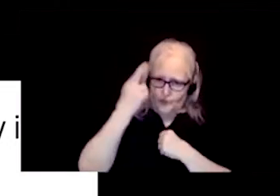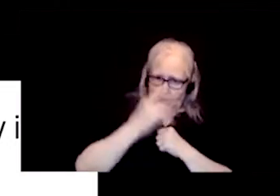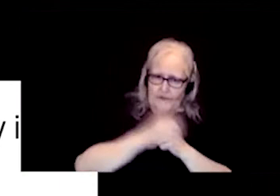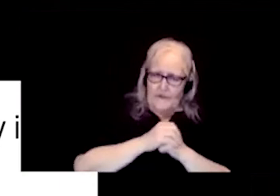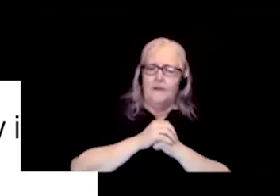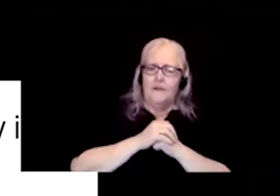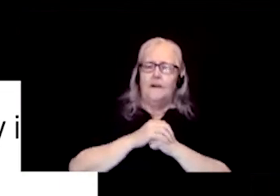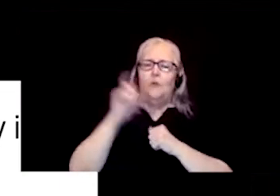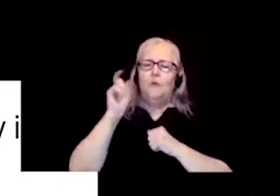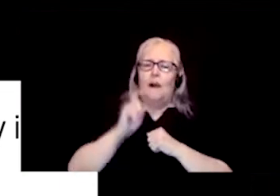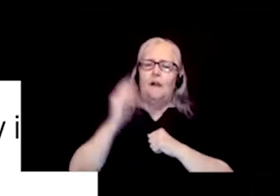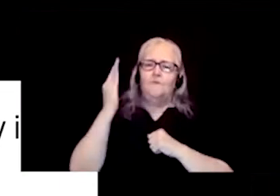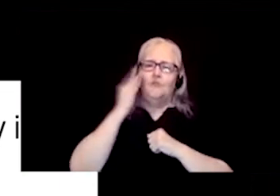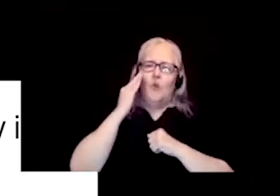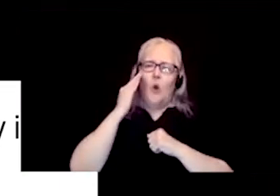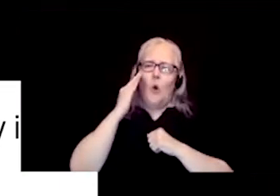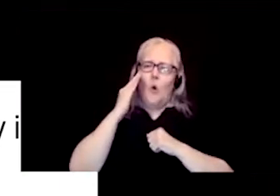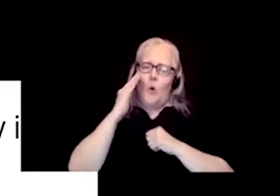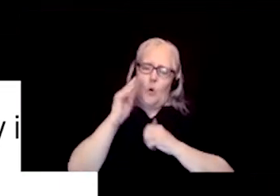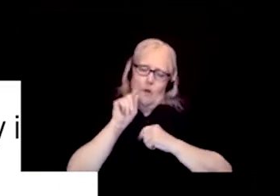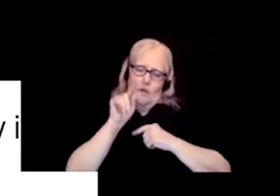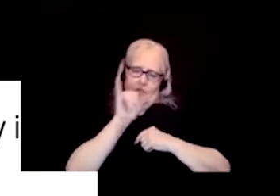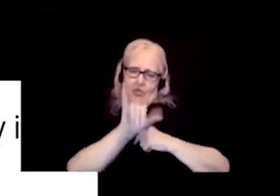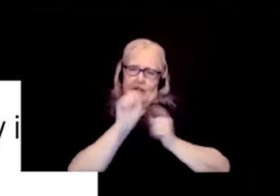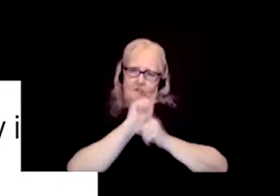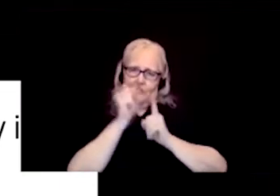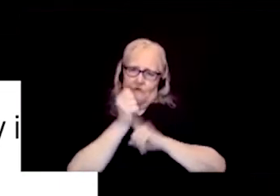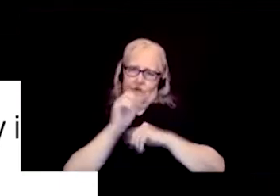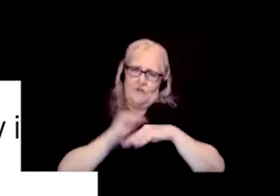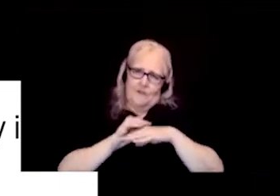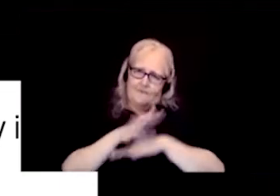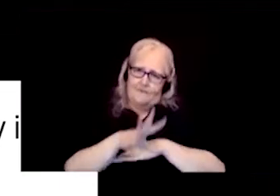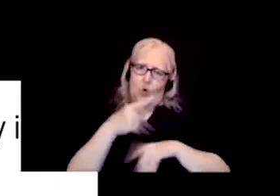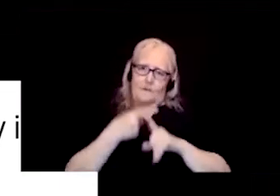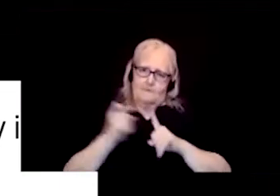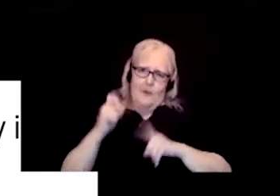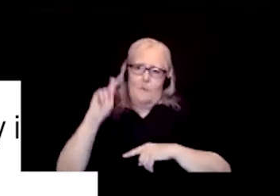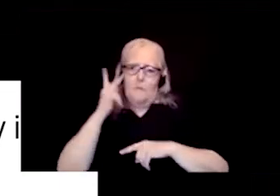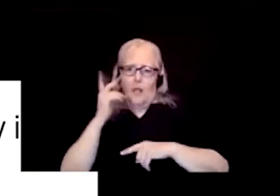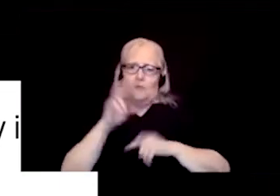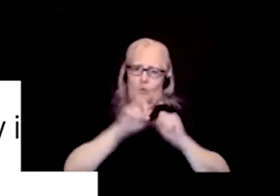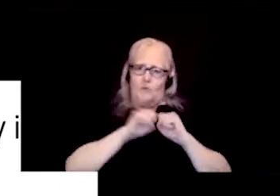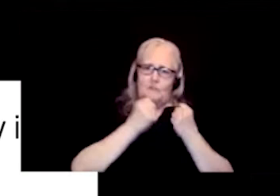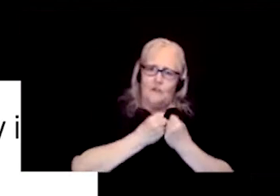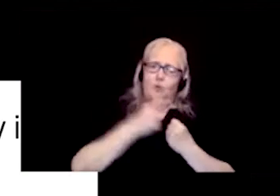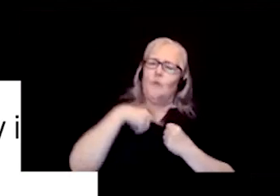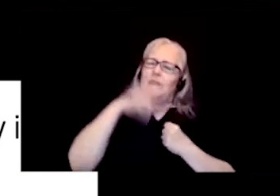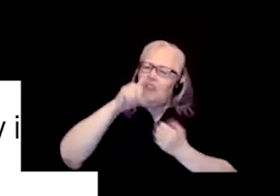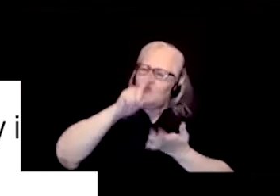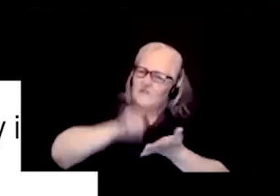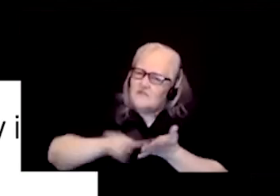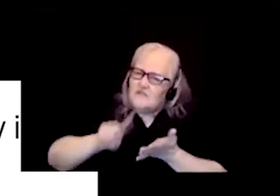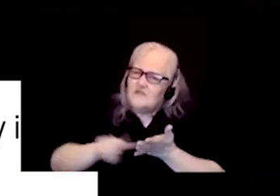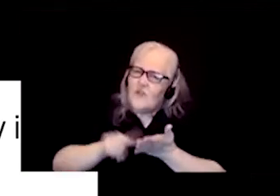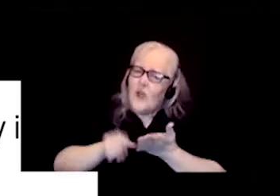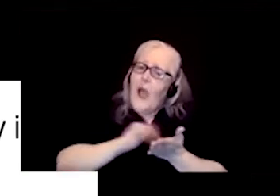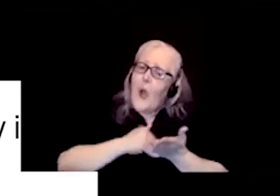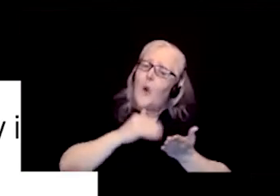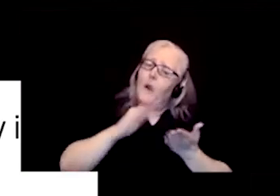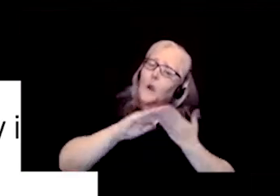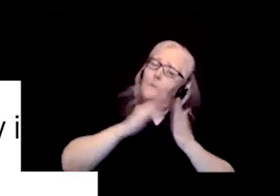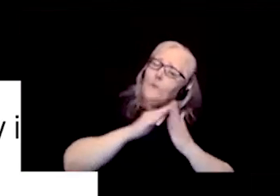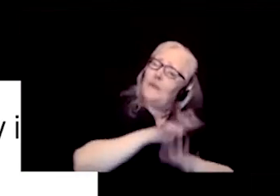they are at play. We need to research the history of our communities and understand and address the